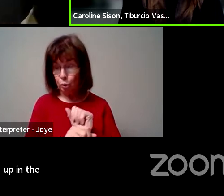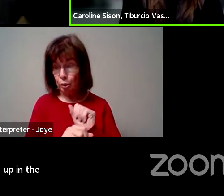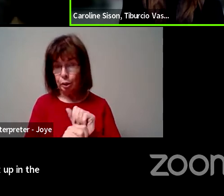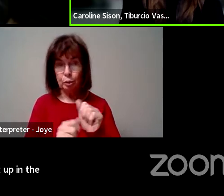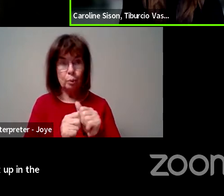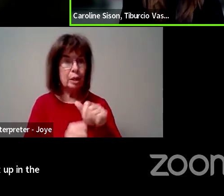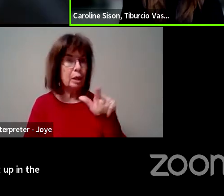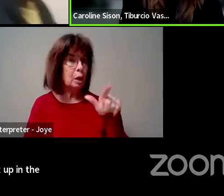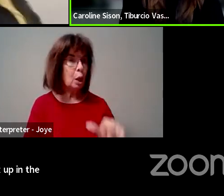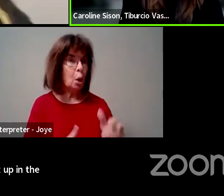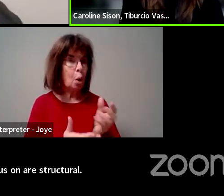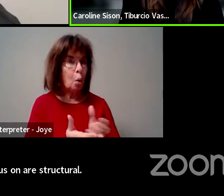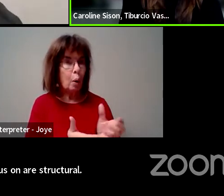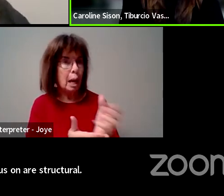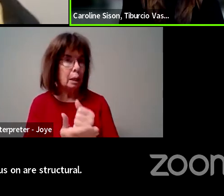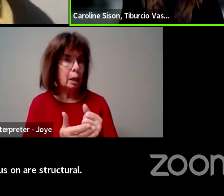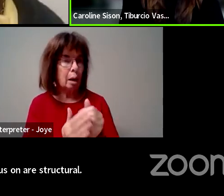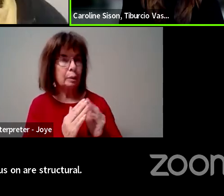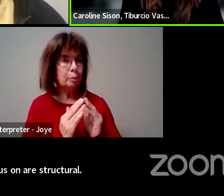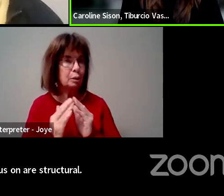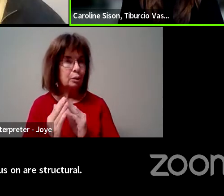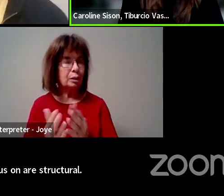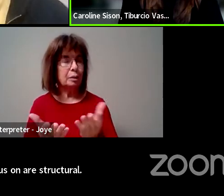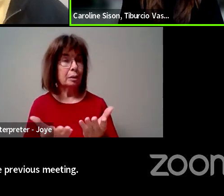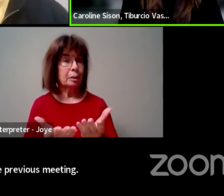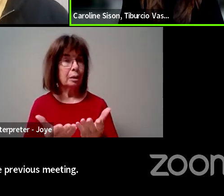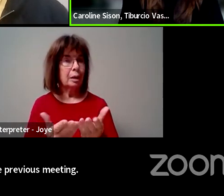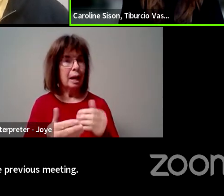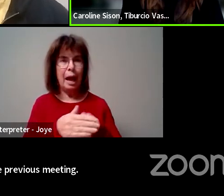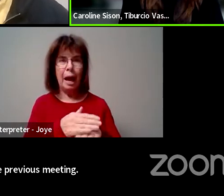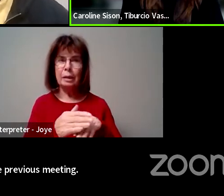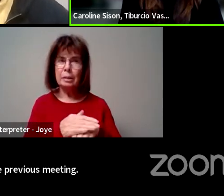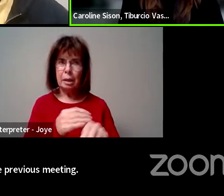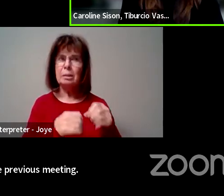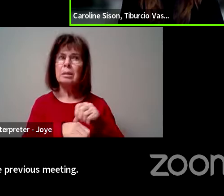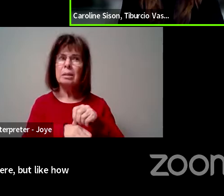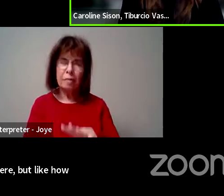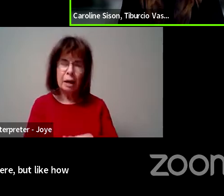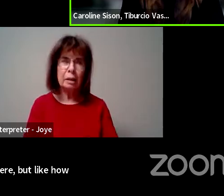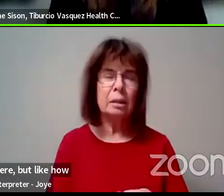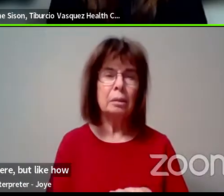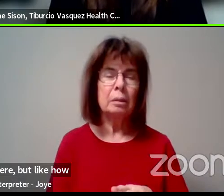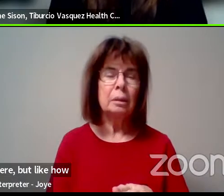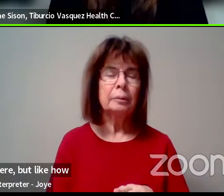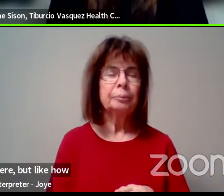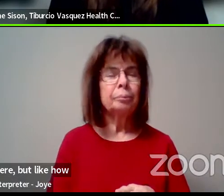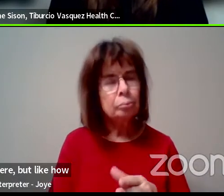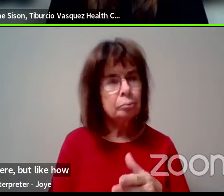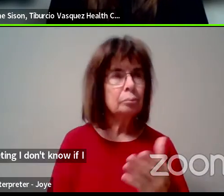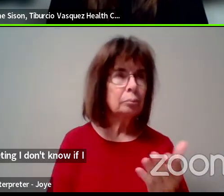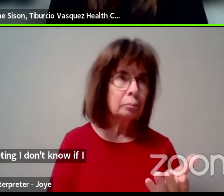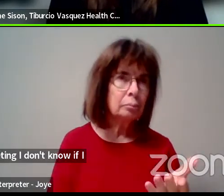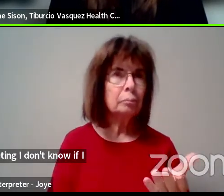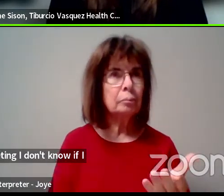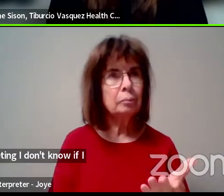low income communities, access is affected a lot, and that way,